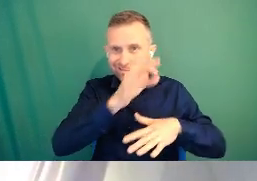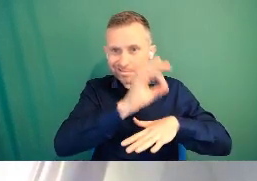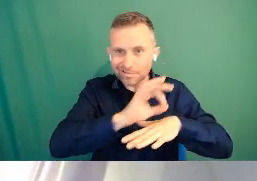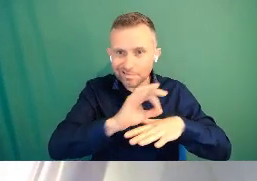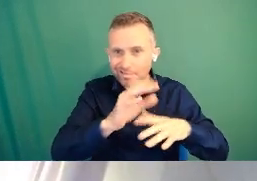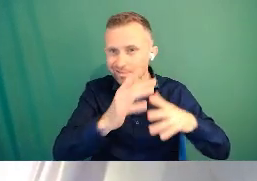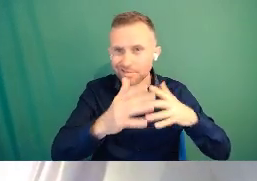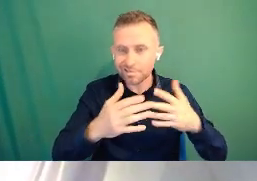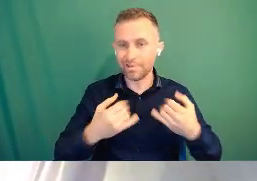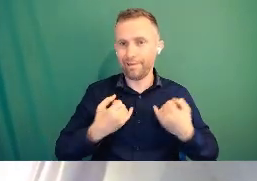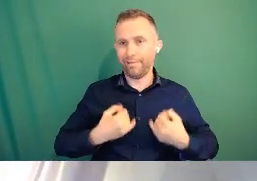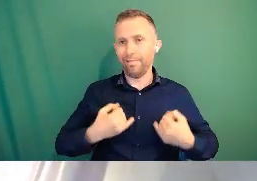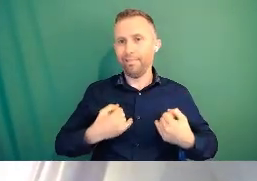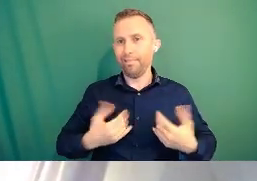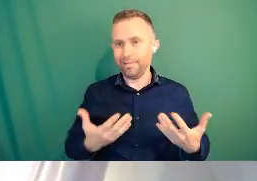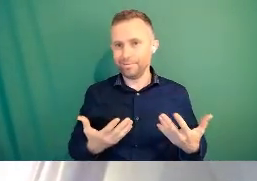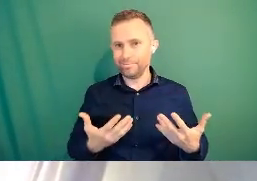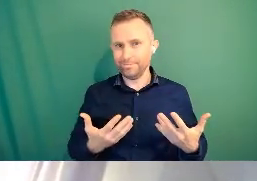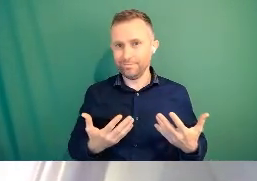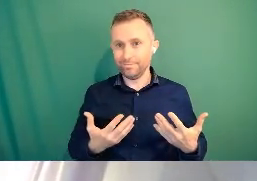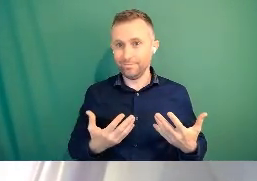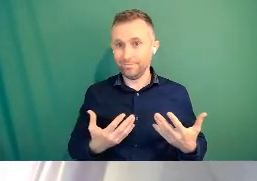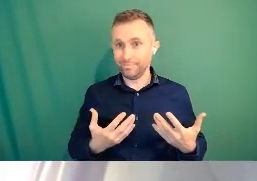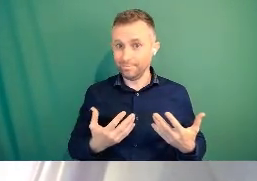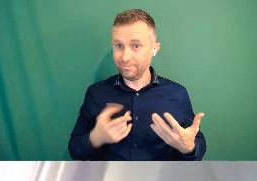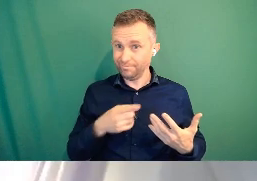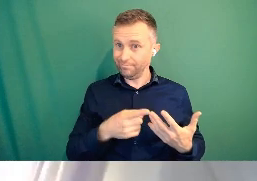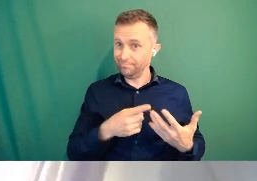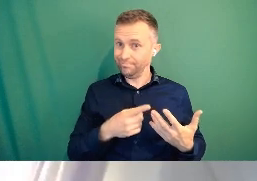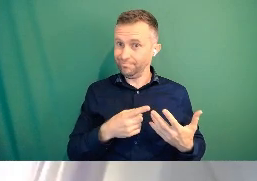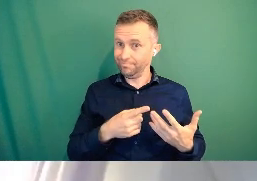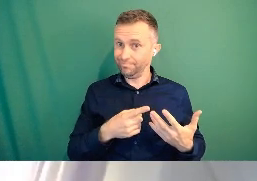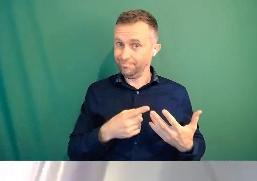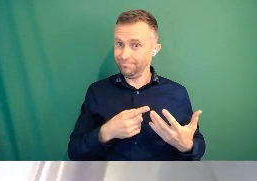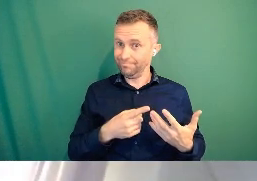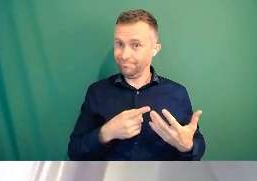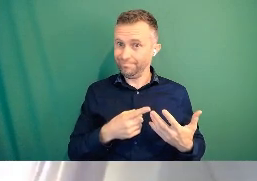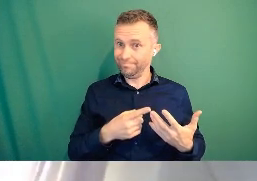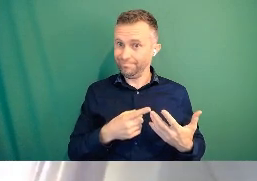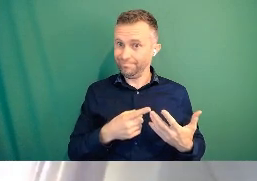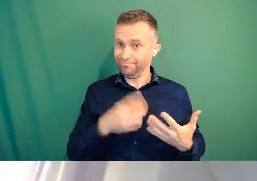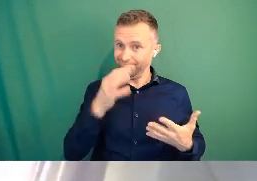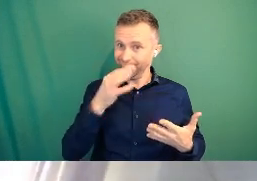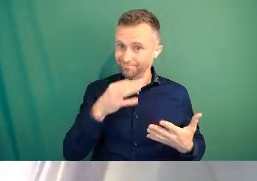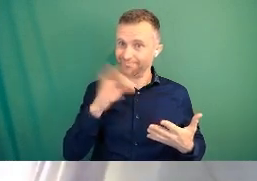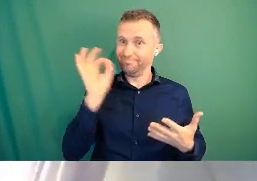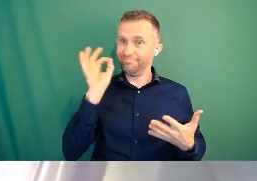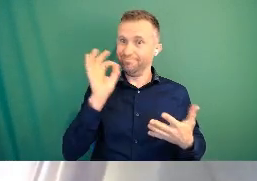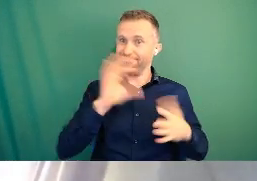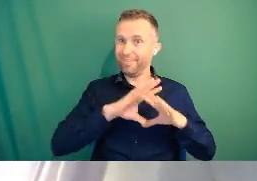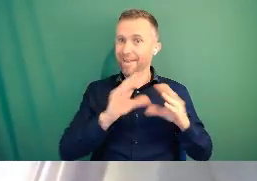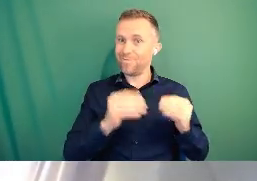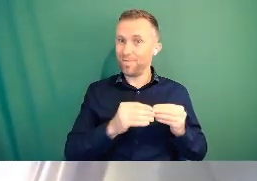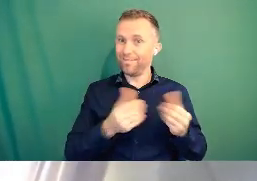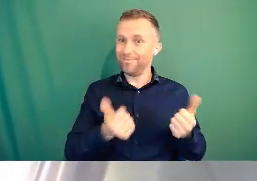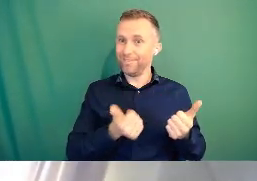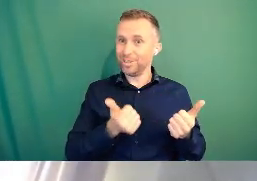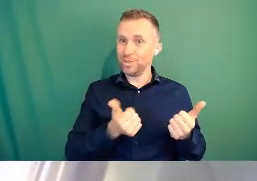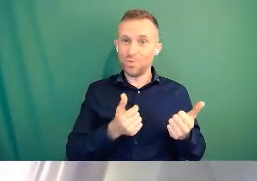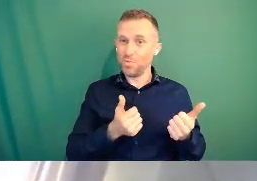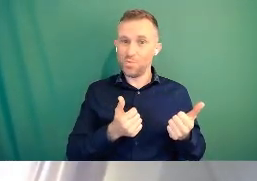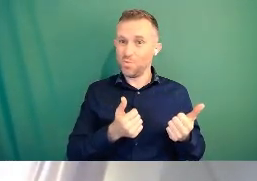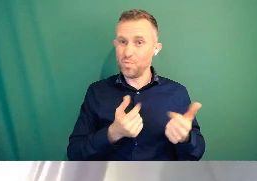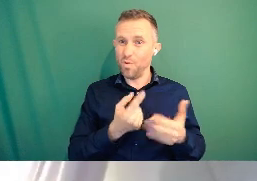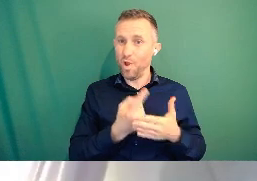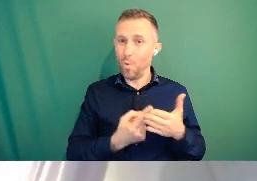Castell. Tragically, he only actually saw the one room, the banqueting hall, completed. But work carried on